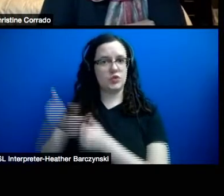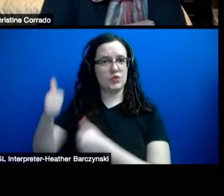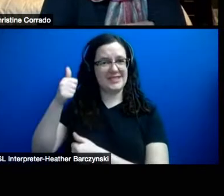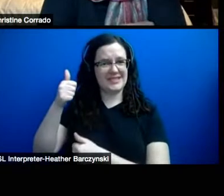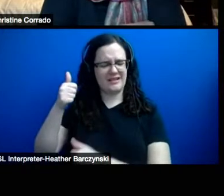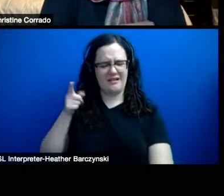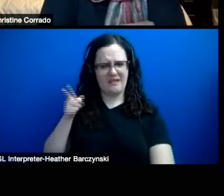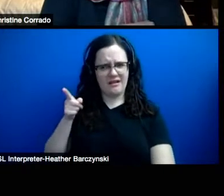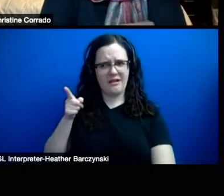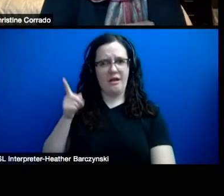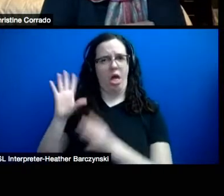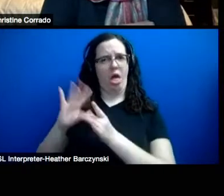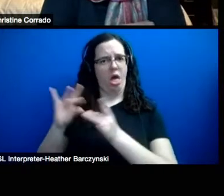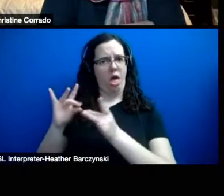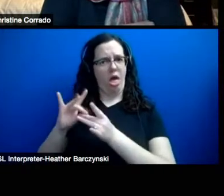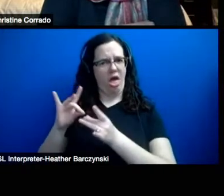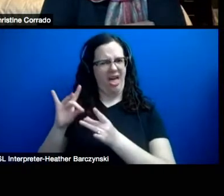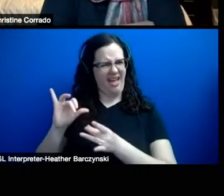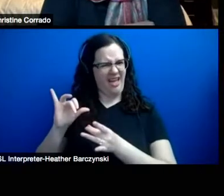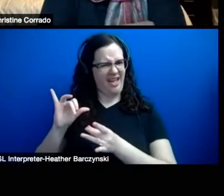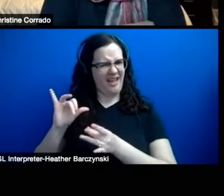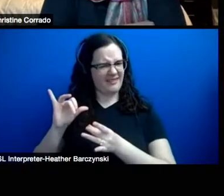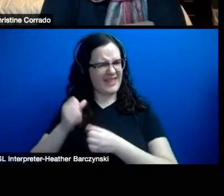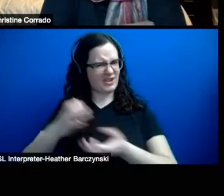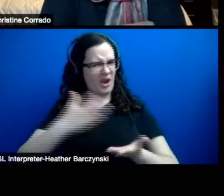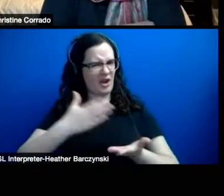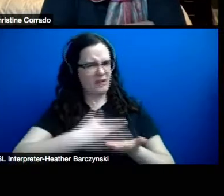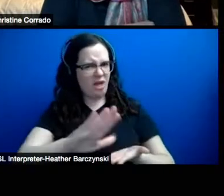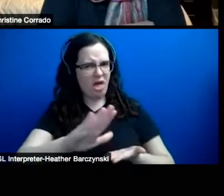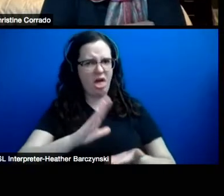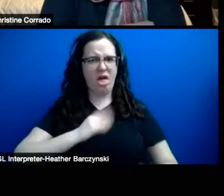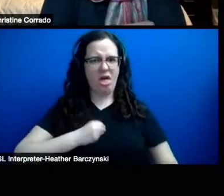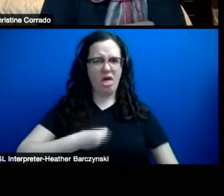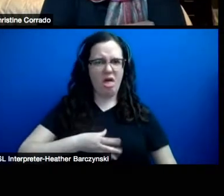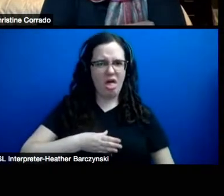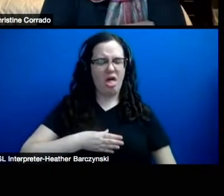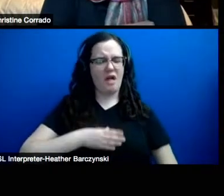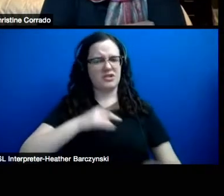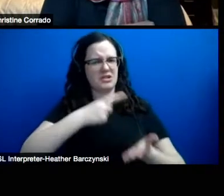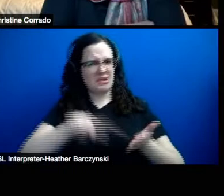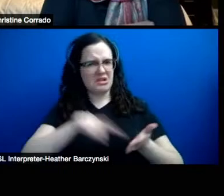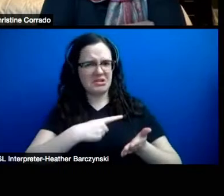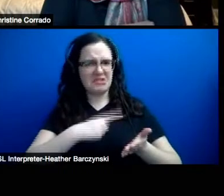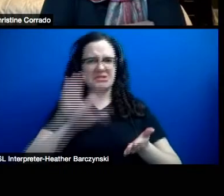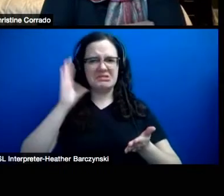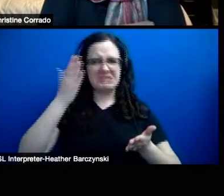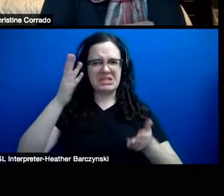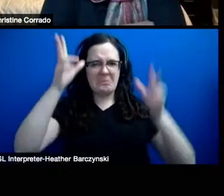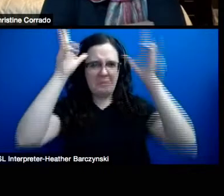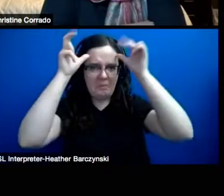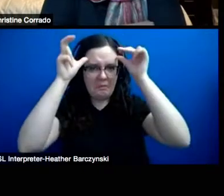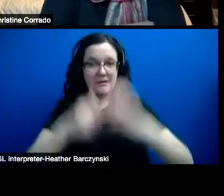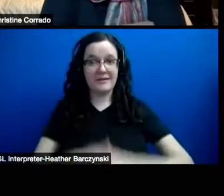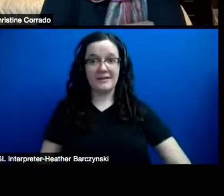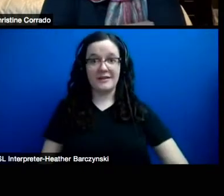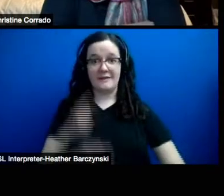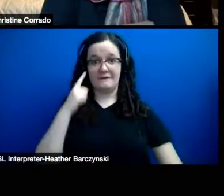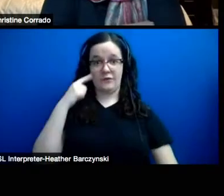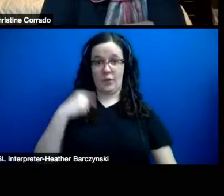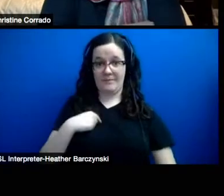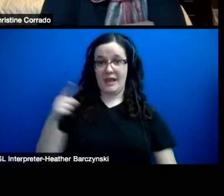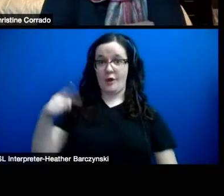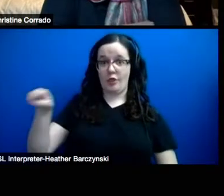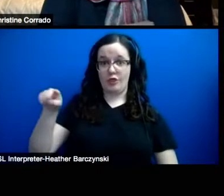delegitimizing and demonizing. And to me, statements like those go to the